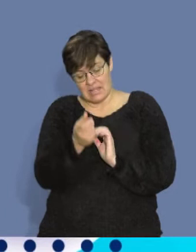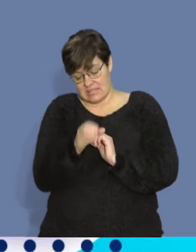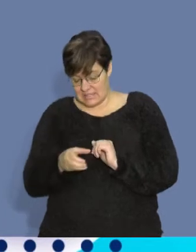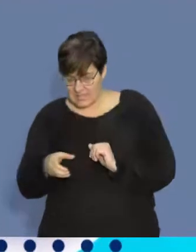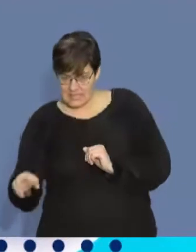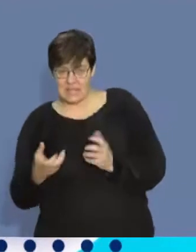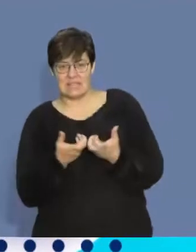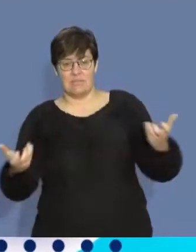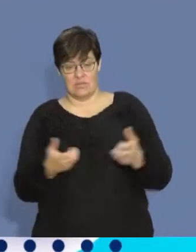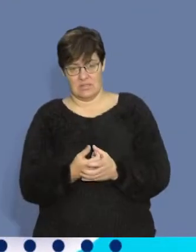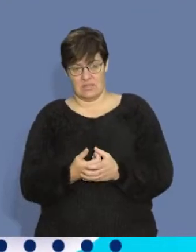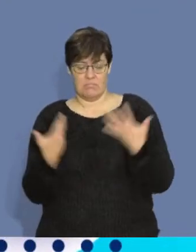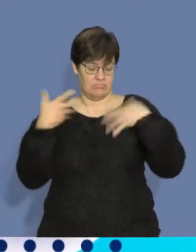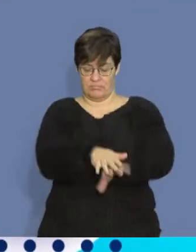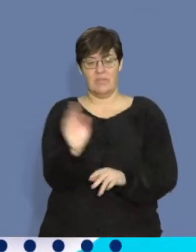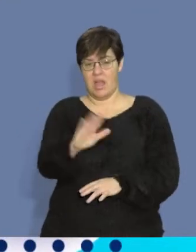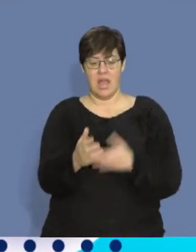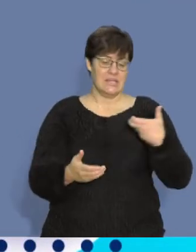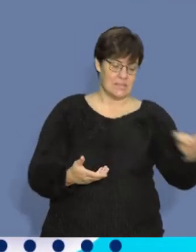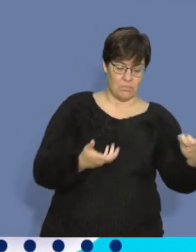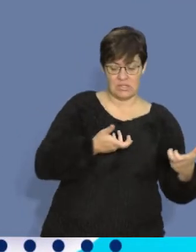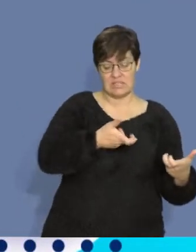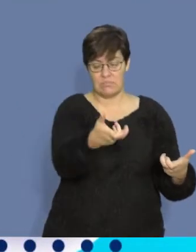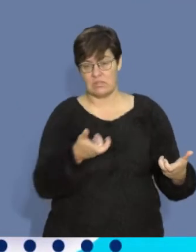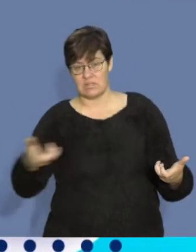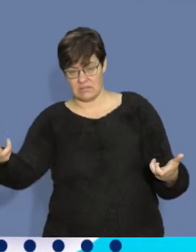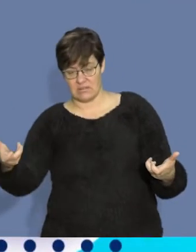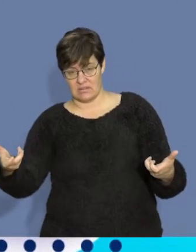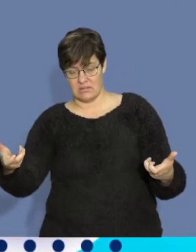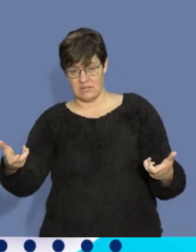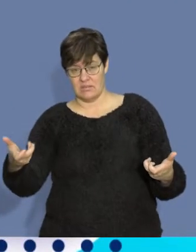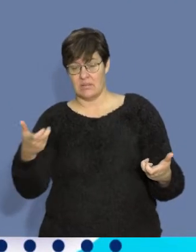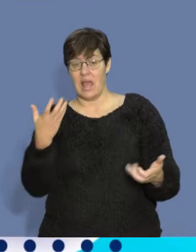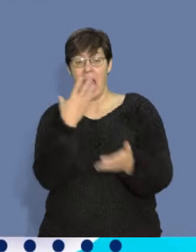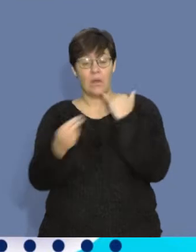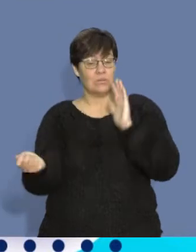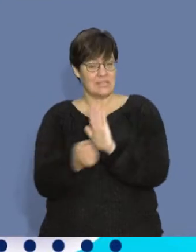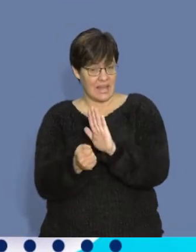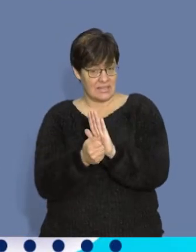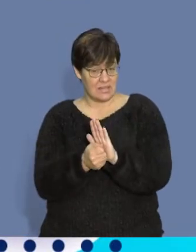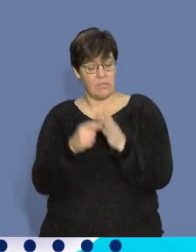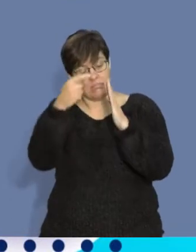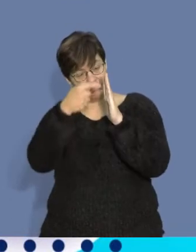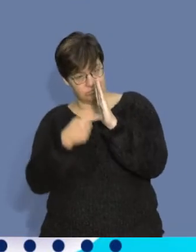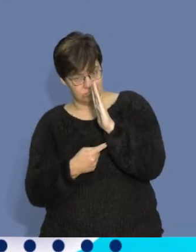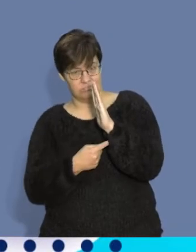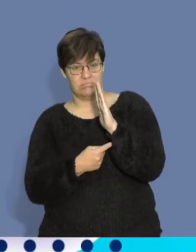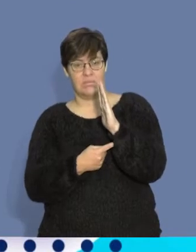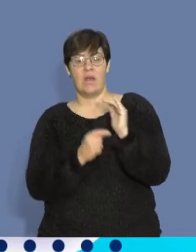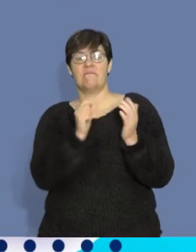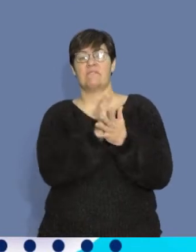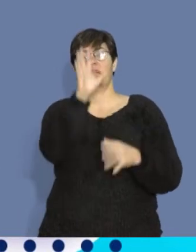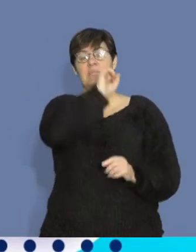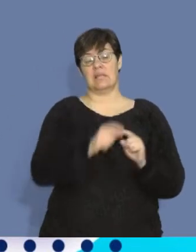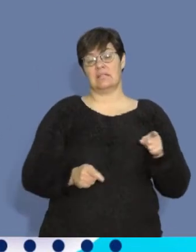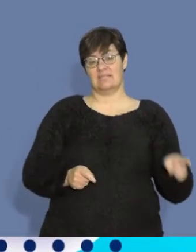those sales have to be kept separately. So you will then calculate your output sales on all the sales that are subjected